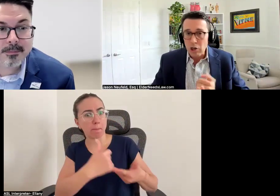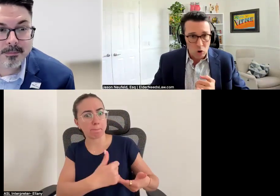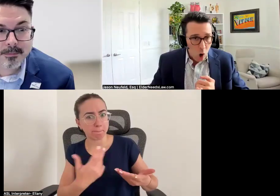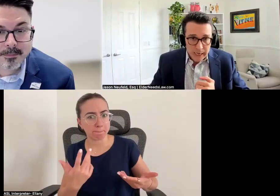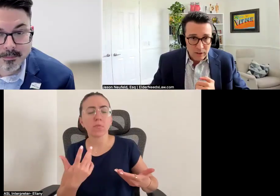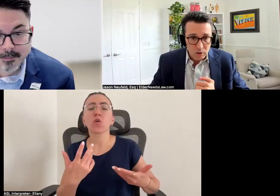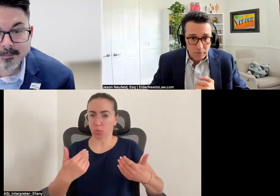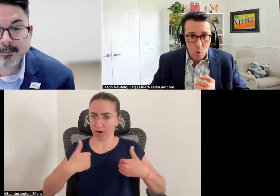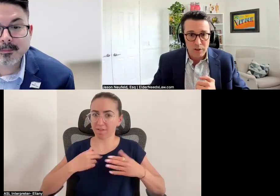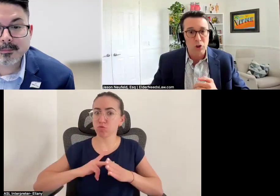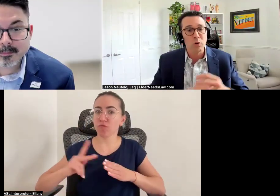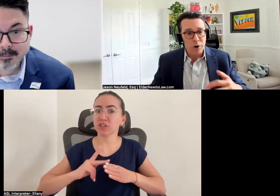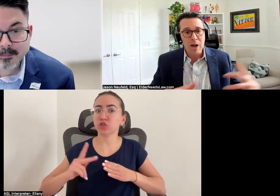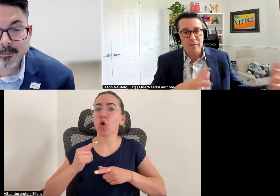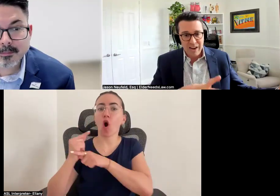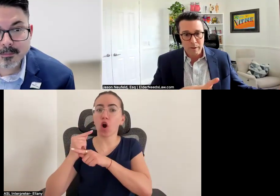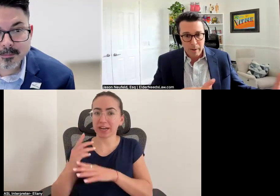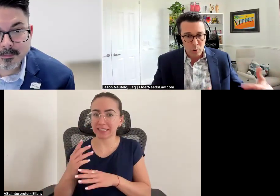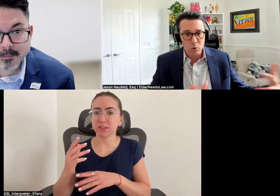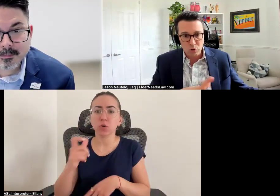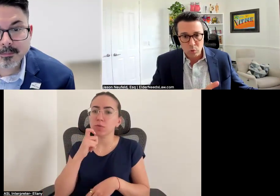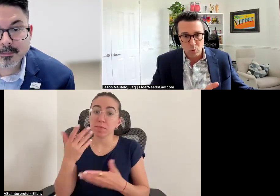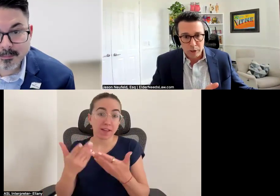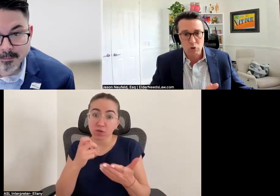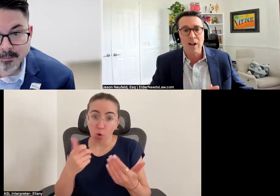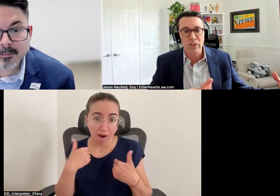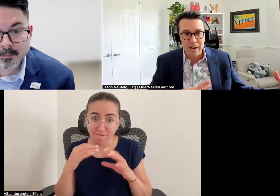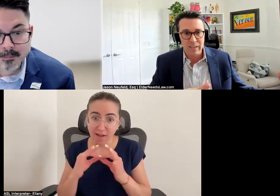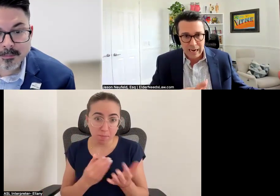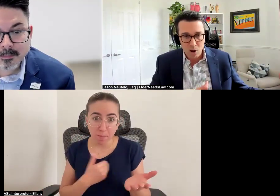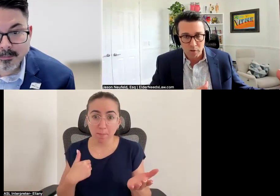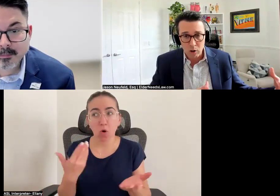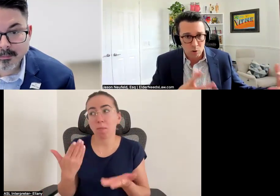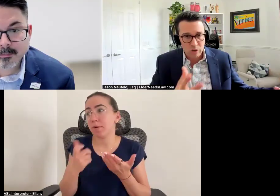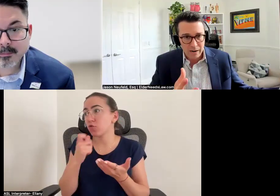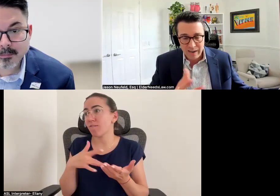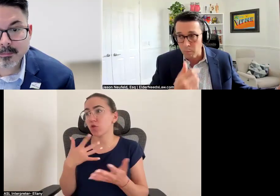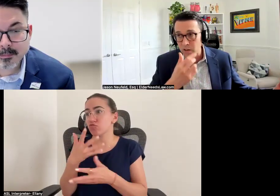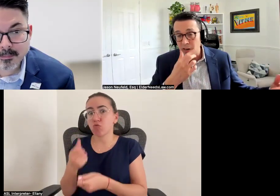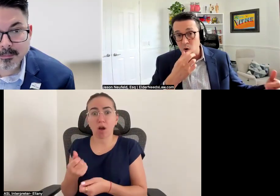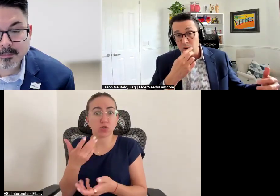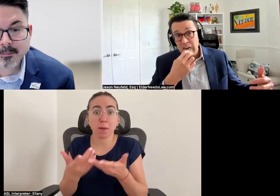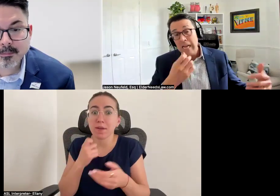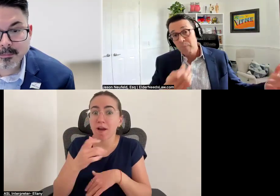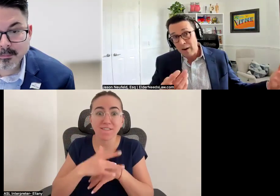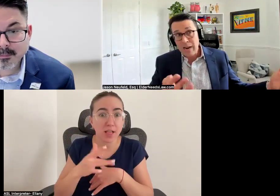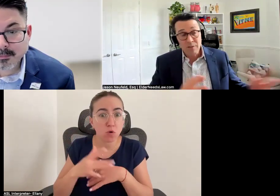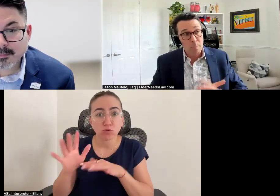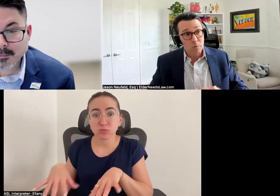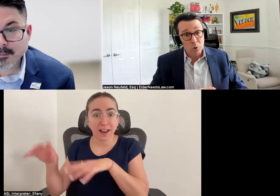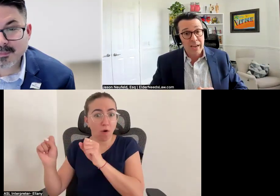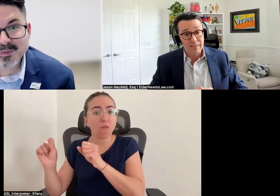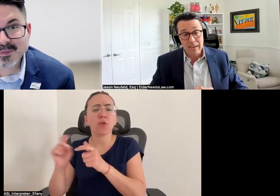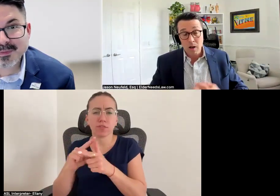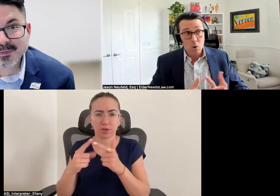are professional guardians for the situation where we don't have a family member who we trust enough to take over or is not available to take over. And we have